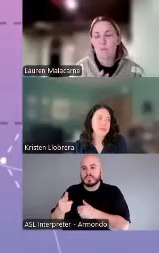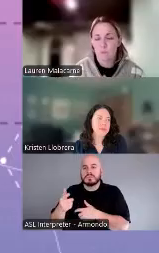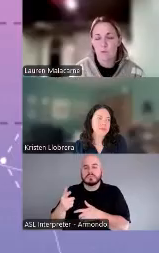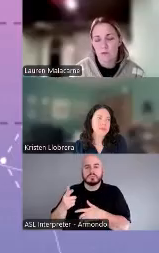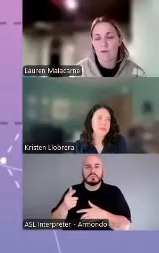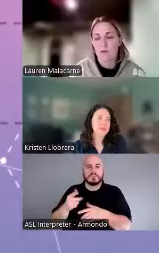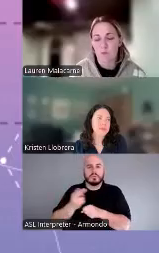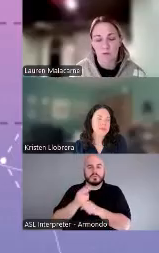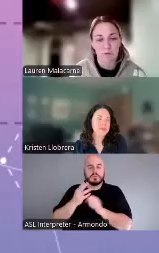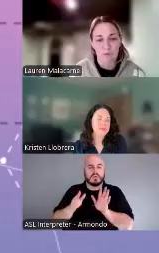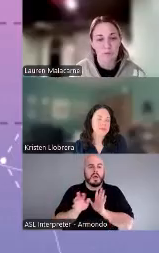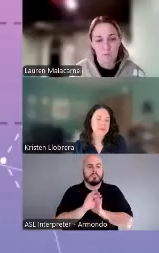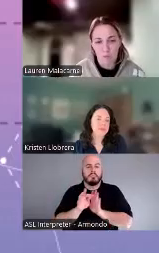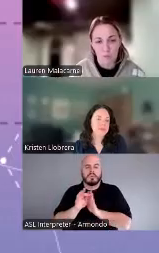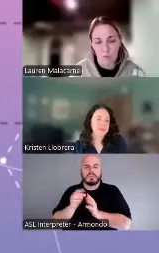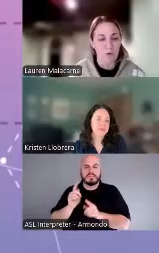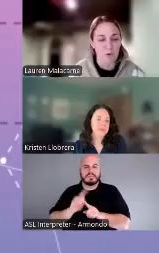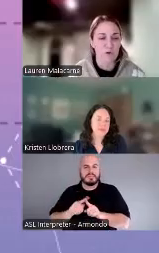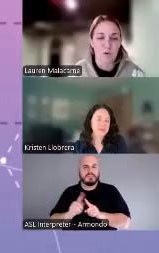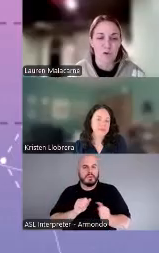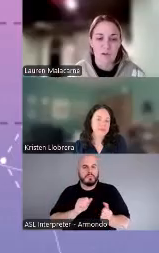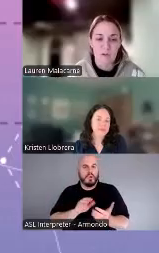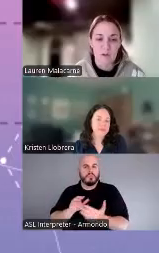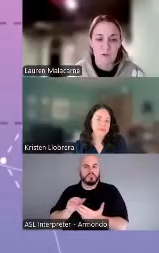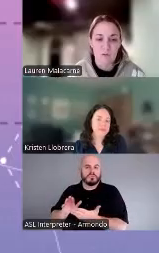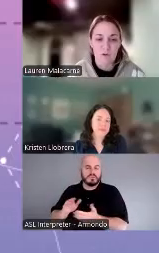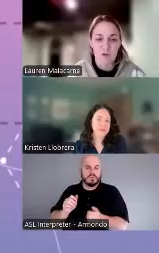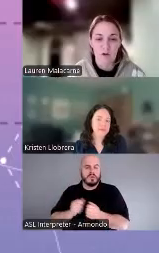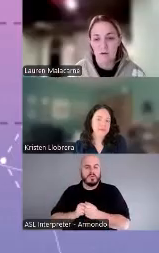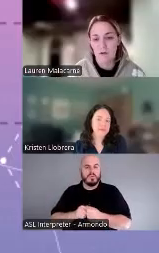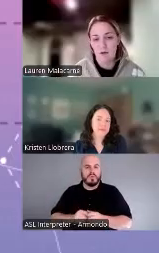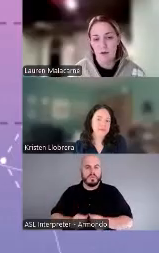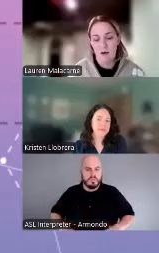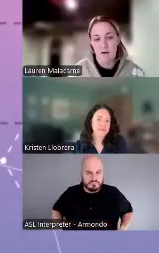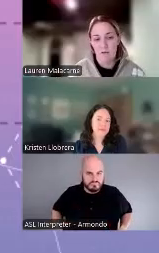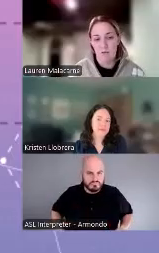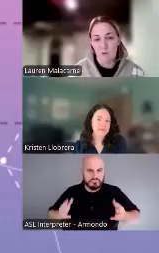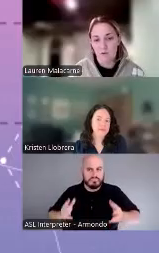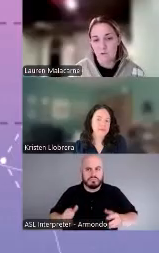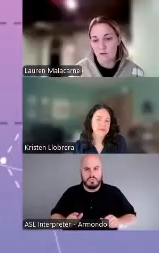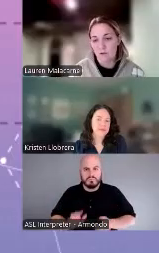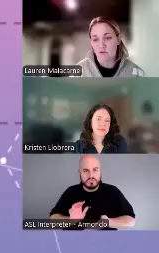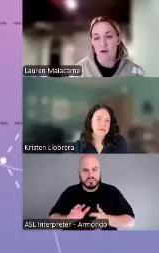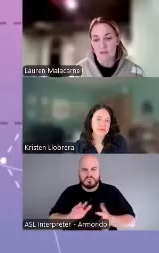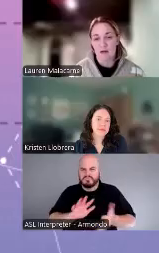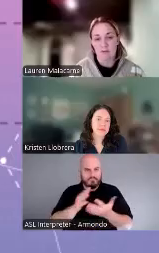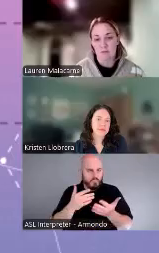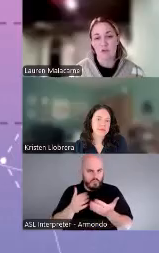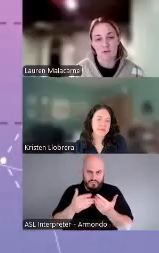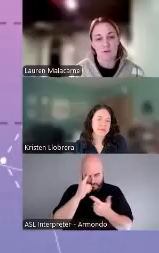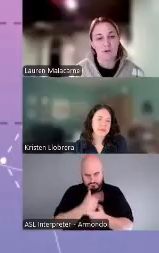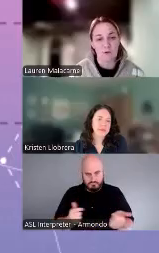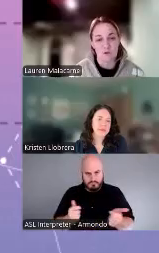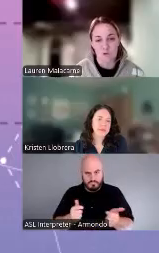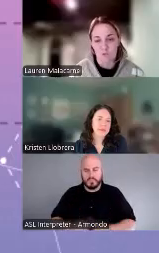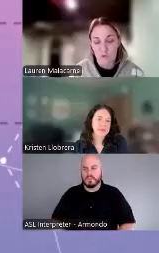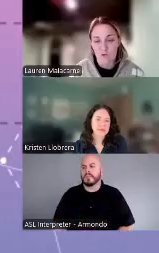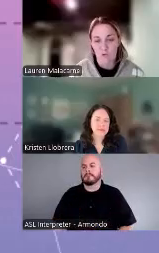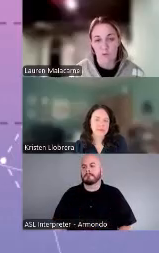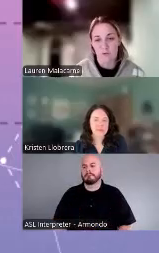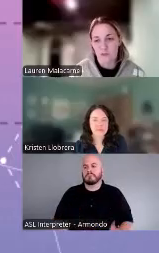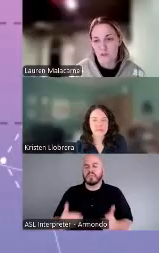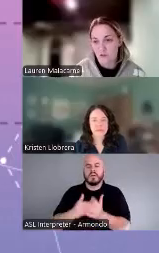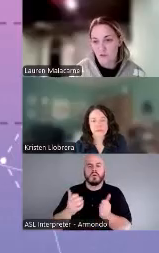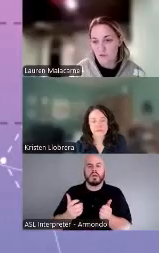approaches within the type of propulsion pushing that they do of their chair. But ultimately, we tried to have as much,